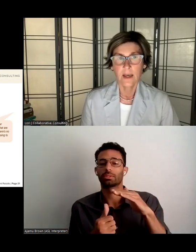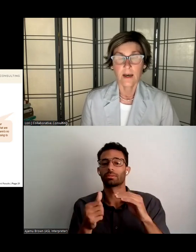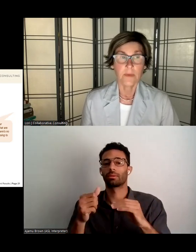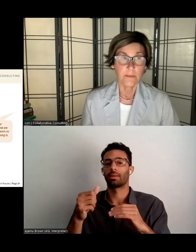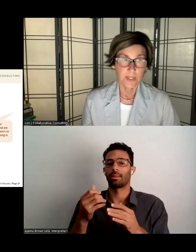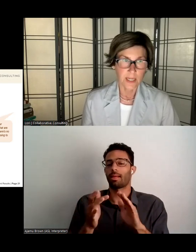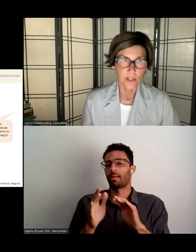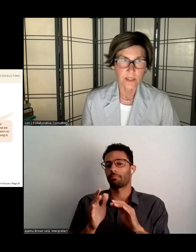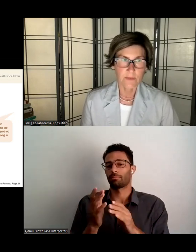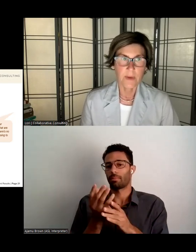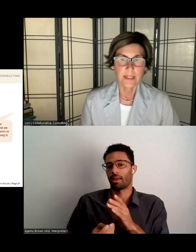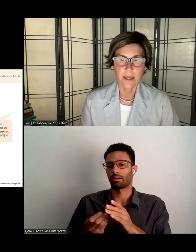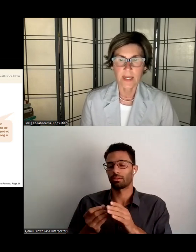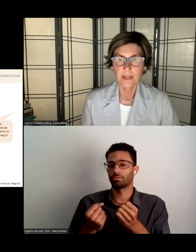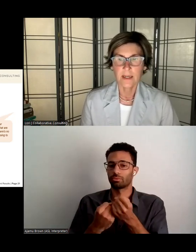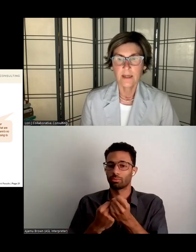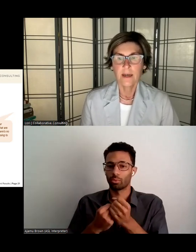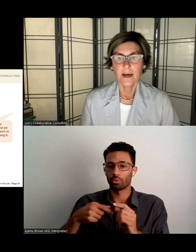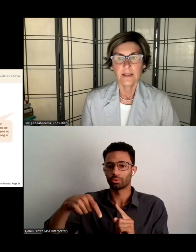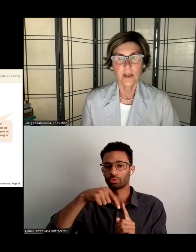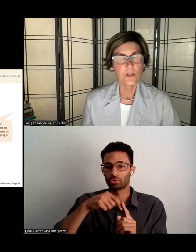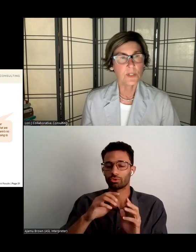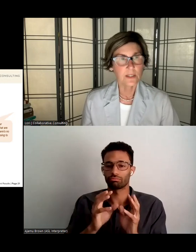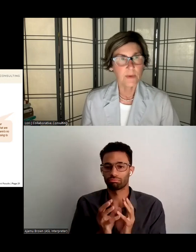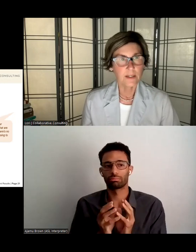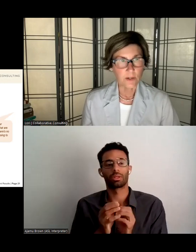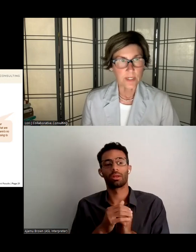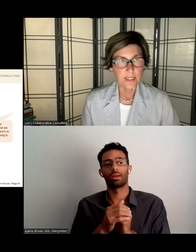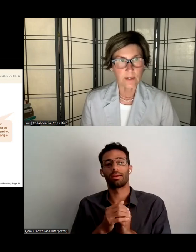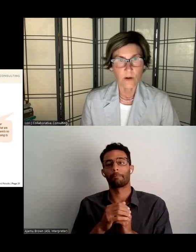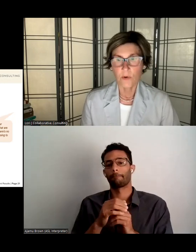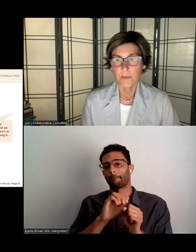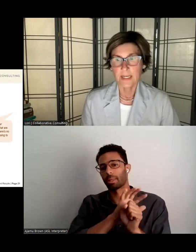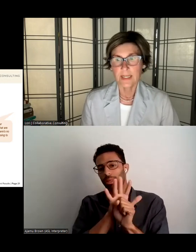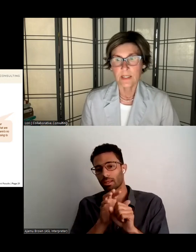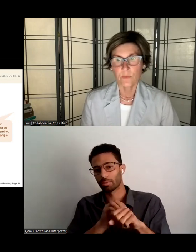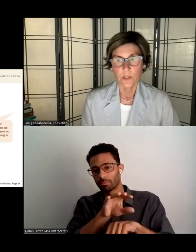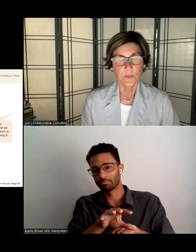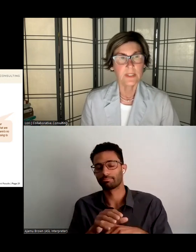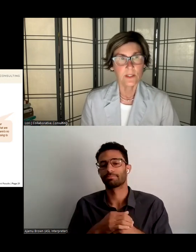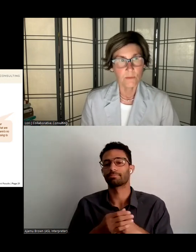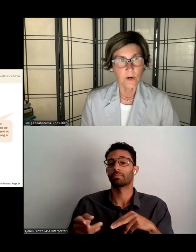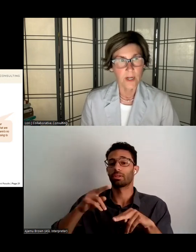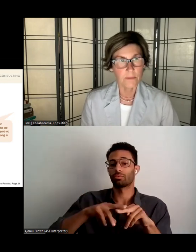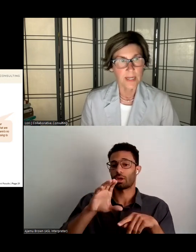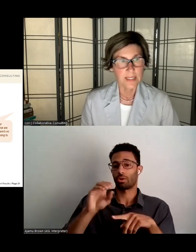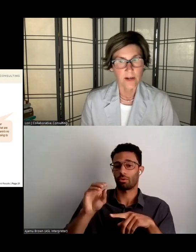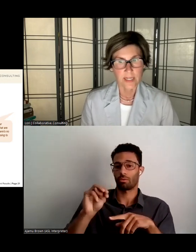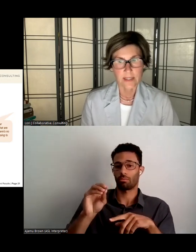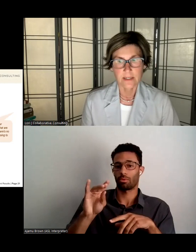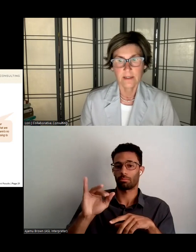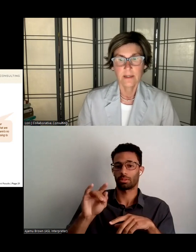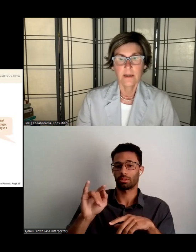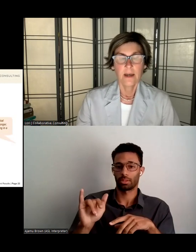circles, implications of the pandemic. They also talked about increasing comorbidities, which would lead to more complex